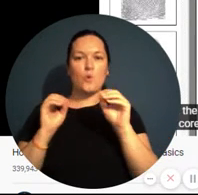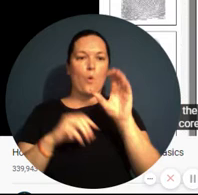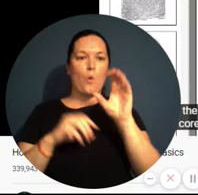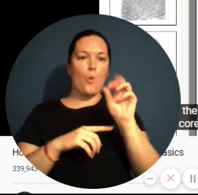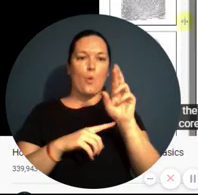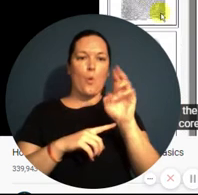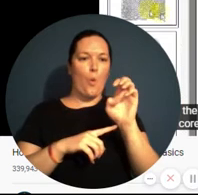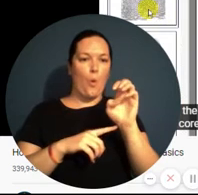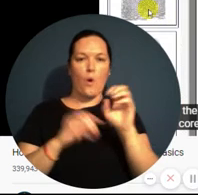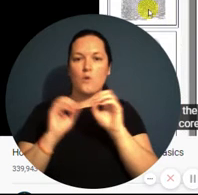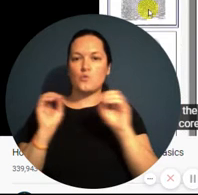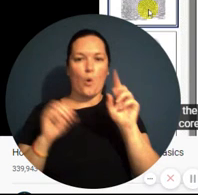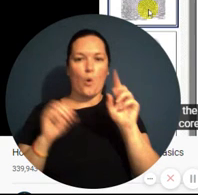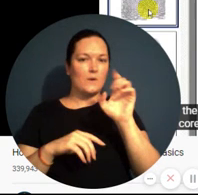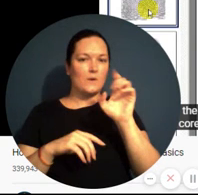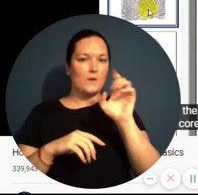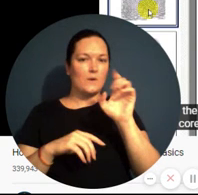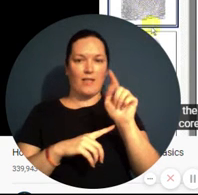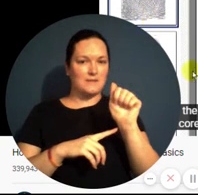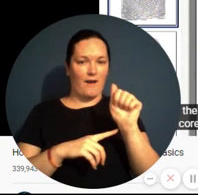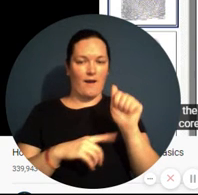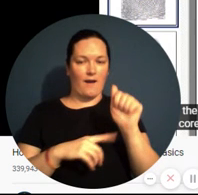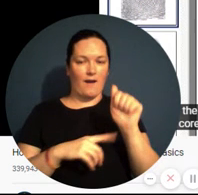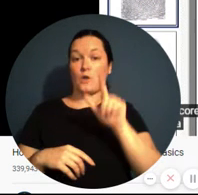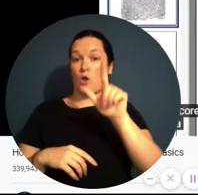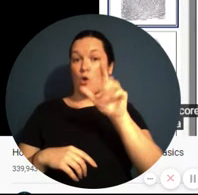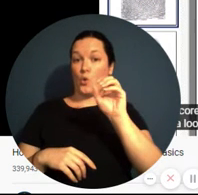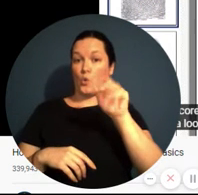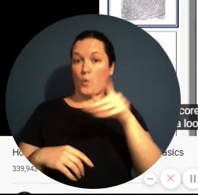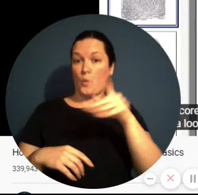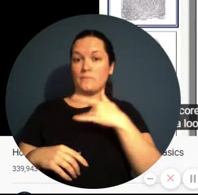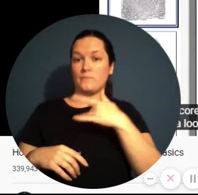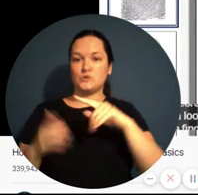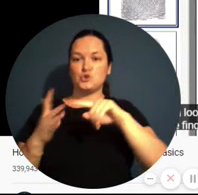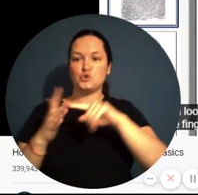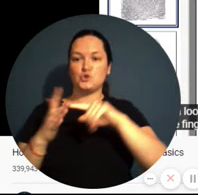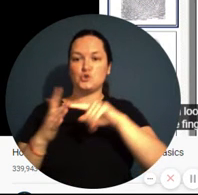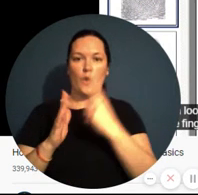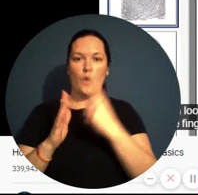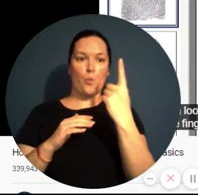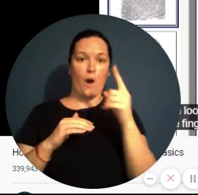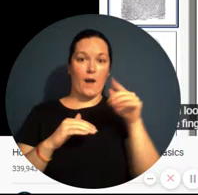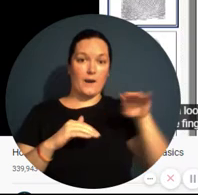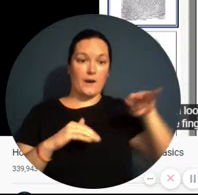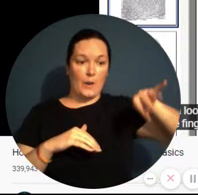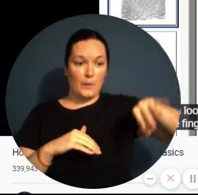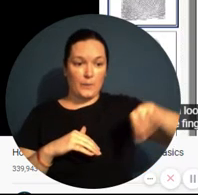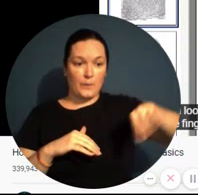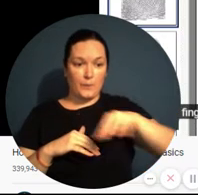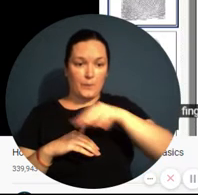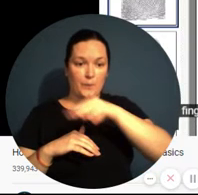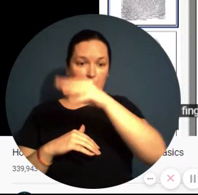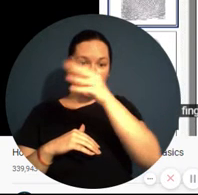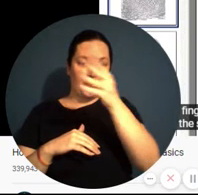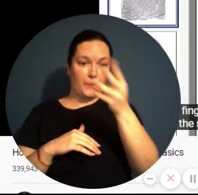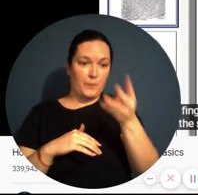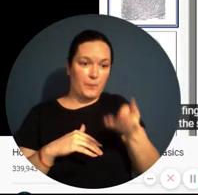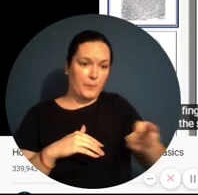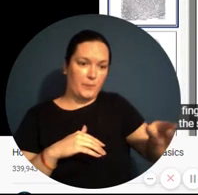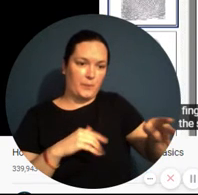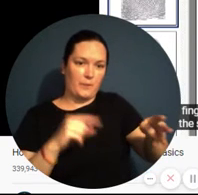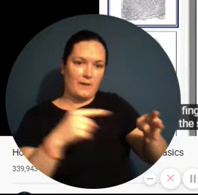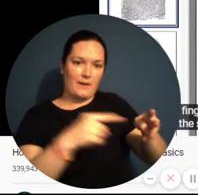deltas in an arch. The ridges in a loop pattern start on one side of the finger, loop in the middle, and exit on the same side they